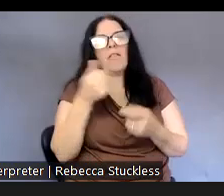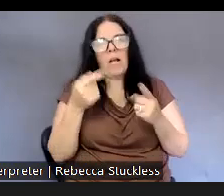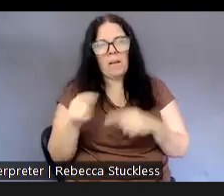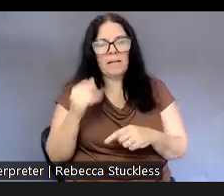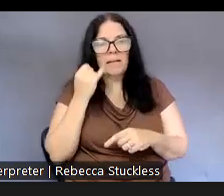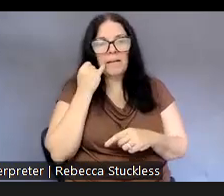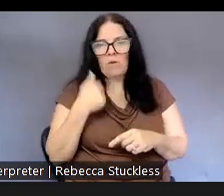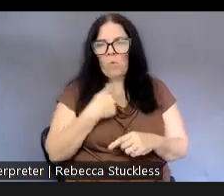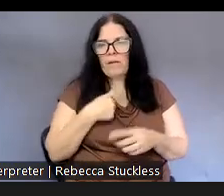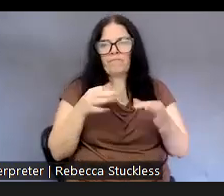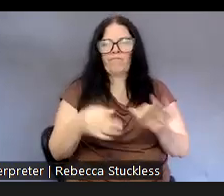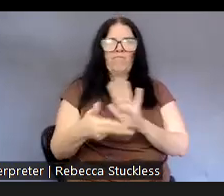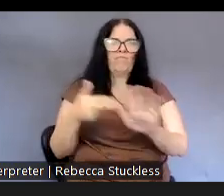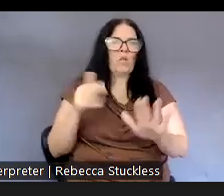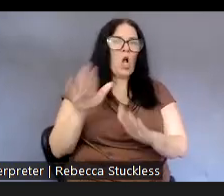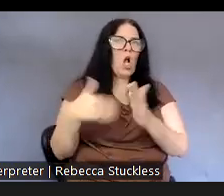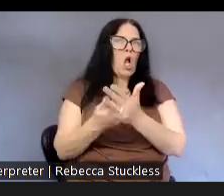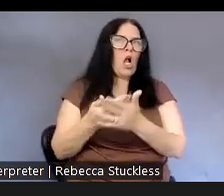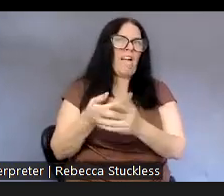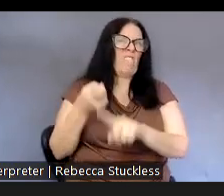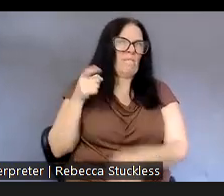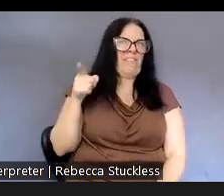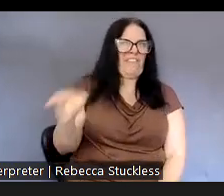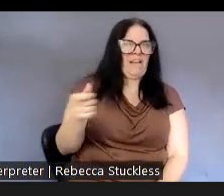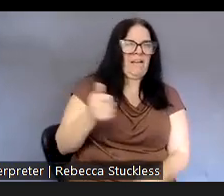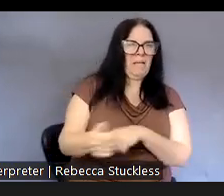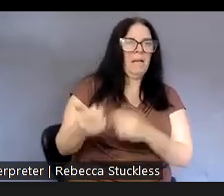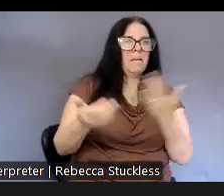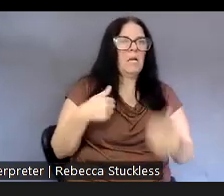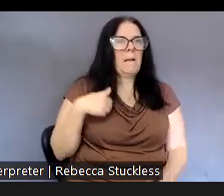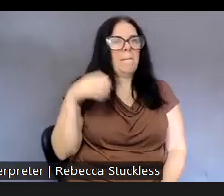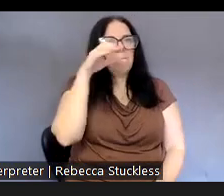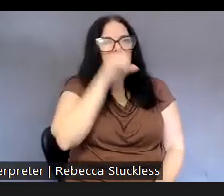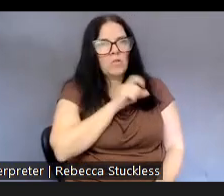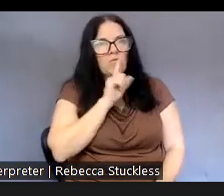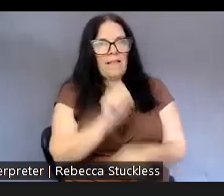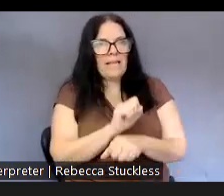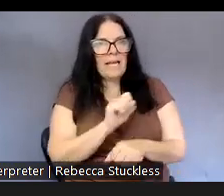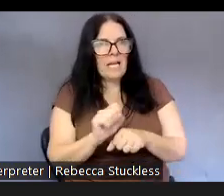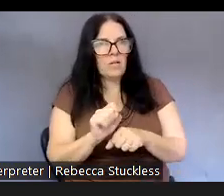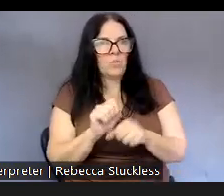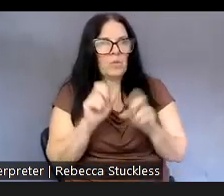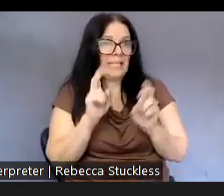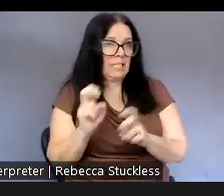foregone conclusion about cause, we might fall far afield of the actual issue.